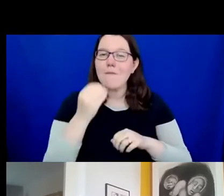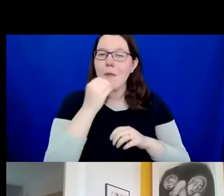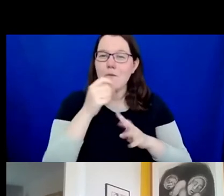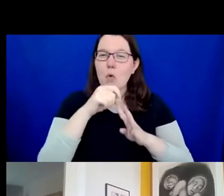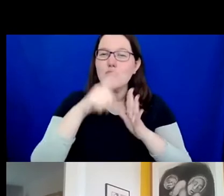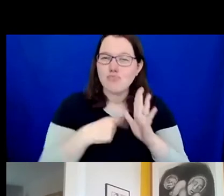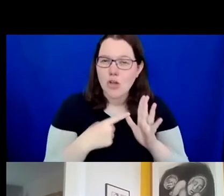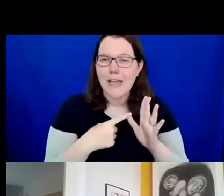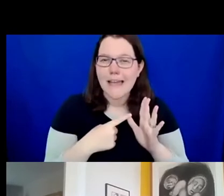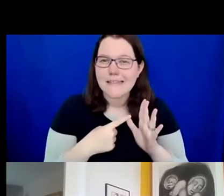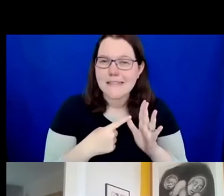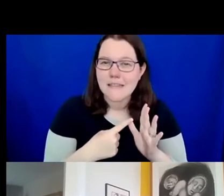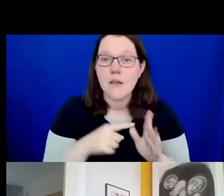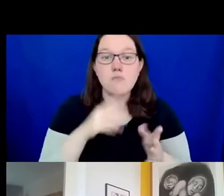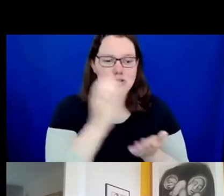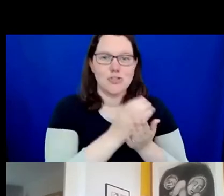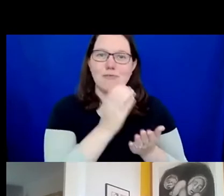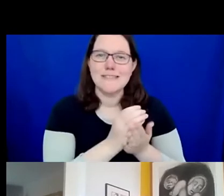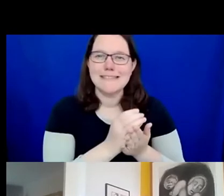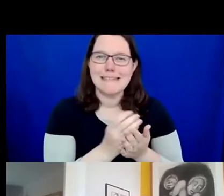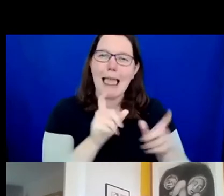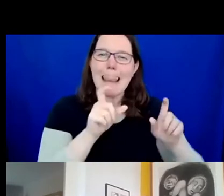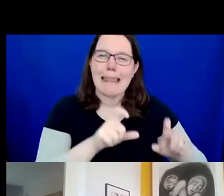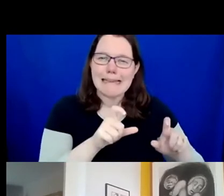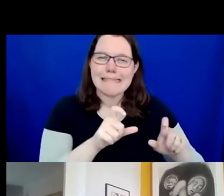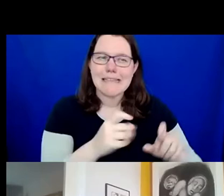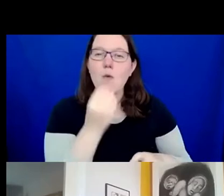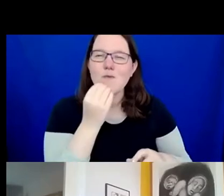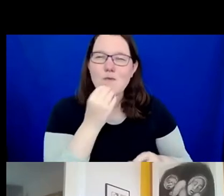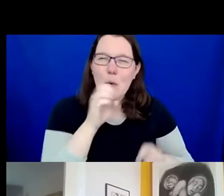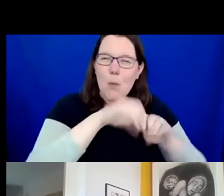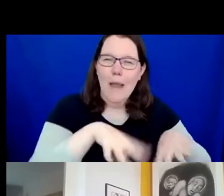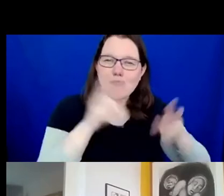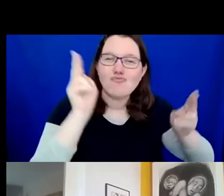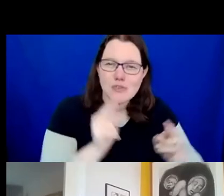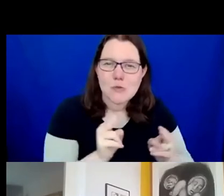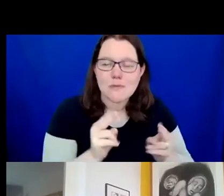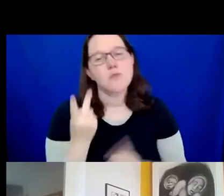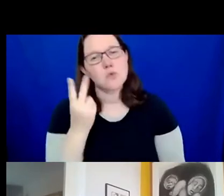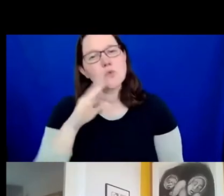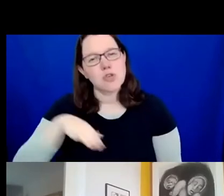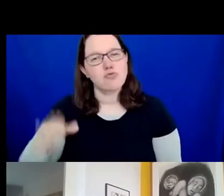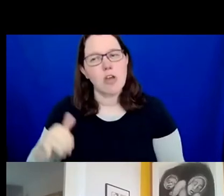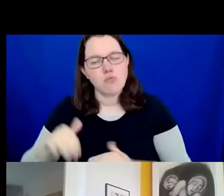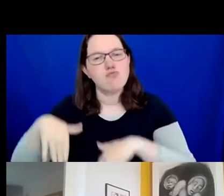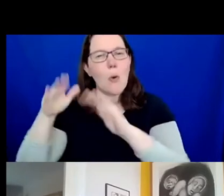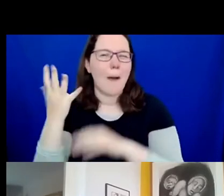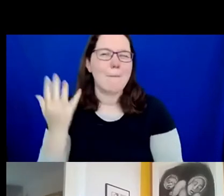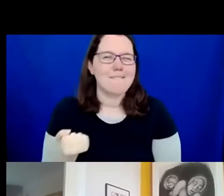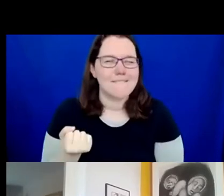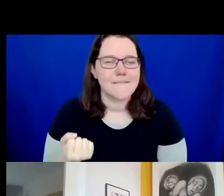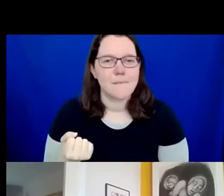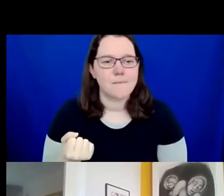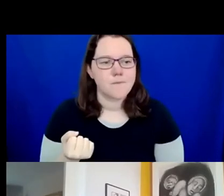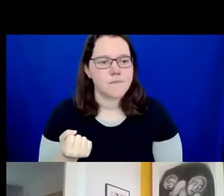waste redistribution charity based in Leeds. And I have two grown-up children. As one of the evaluators of